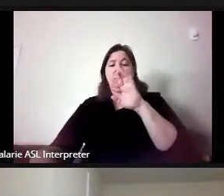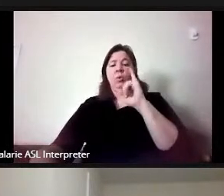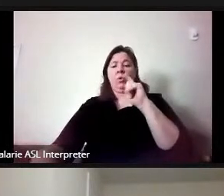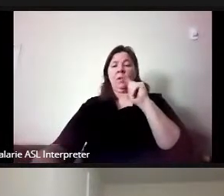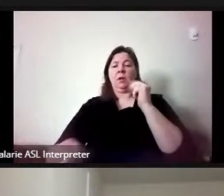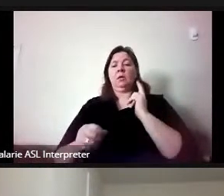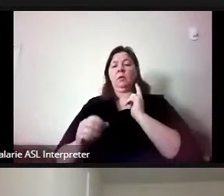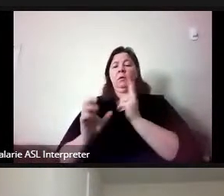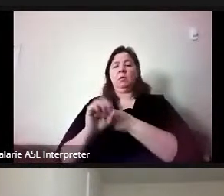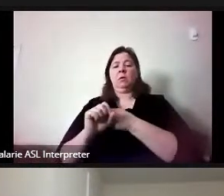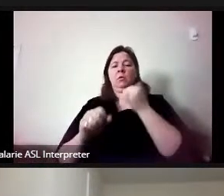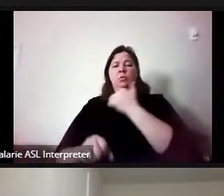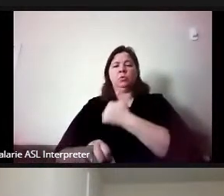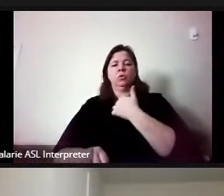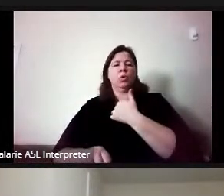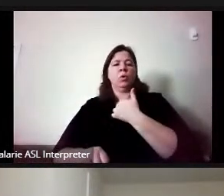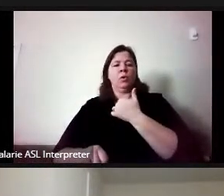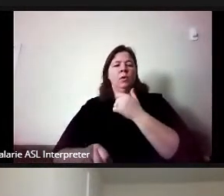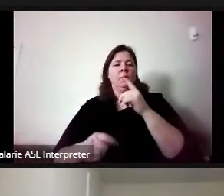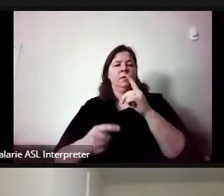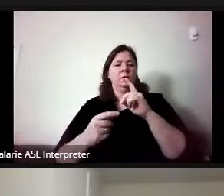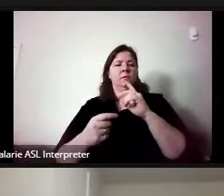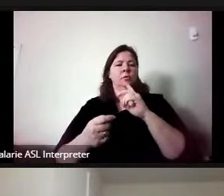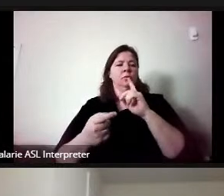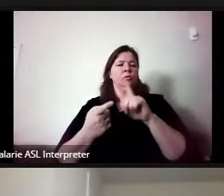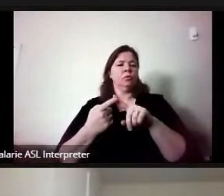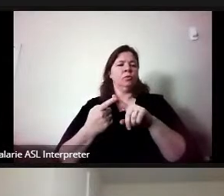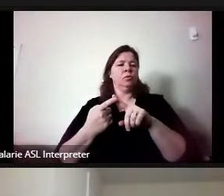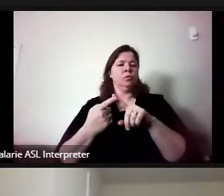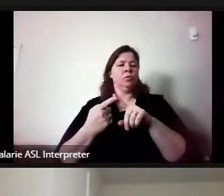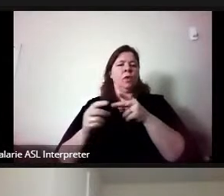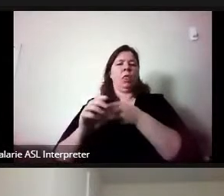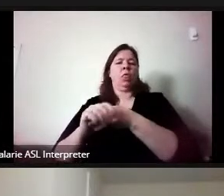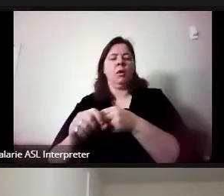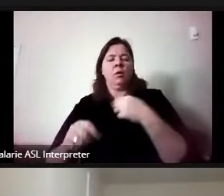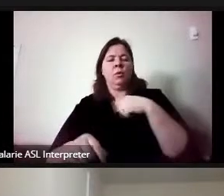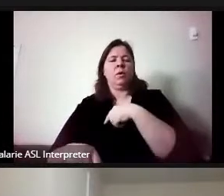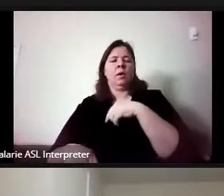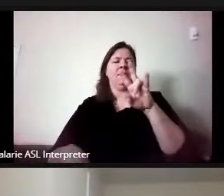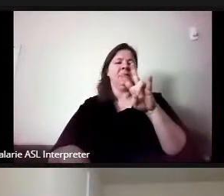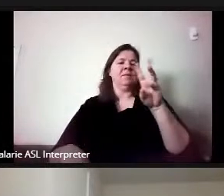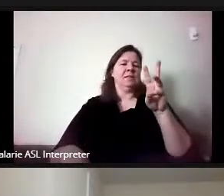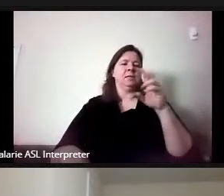76. Oh, thank you. So we've got a multitask here.